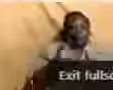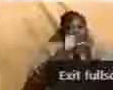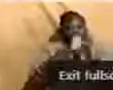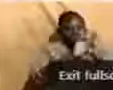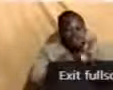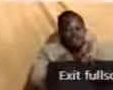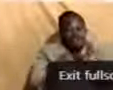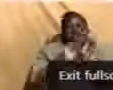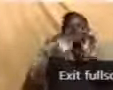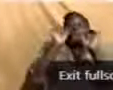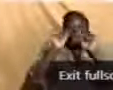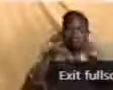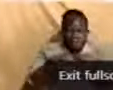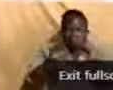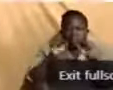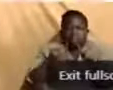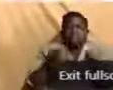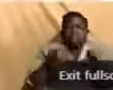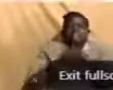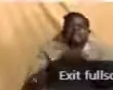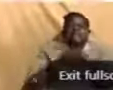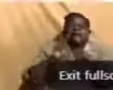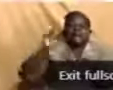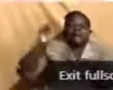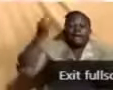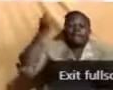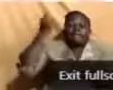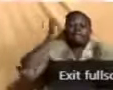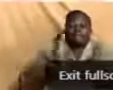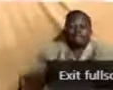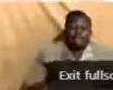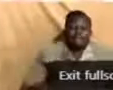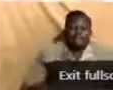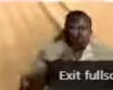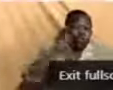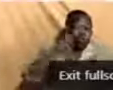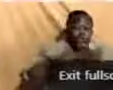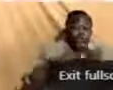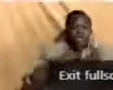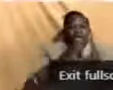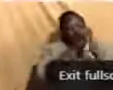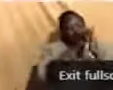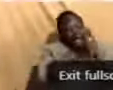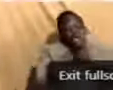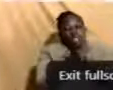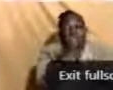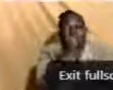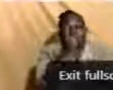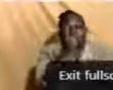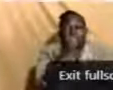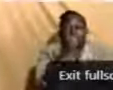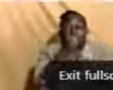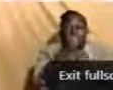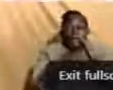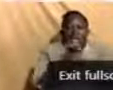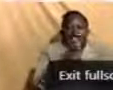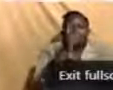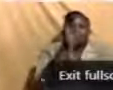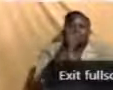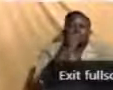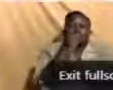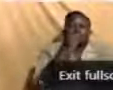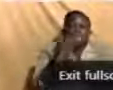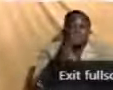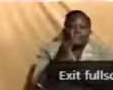Constitution, he can as a citizen. What Article 2, Clause 2 prohibits is any